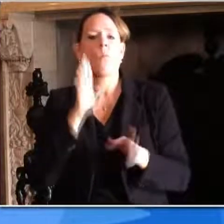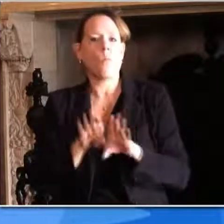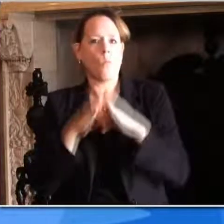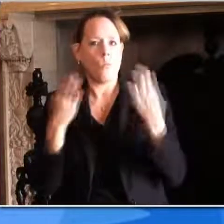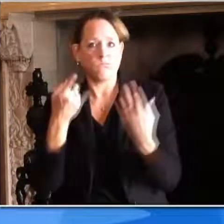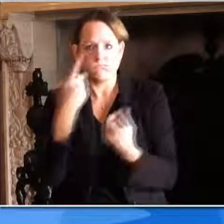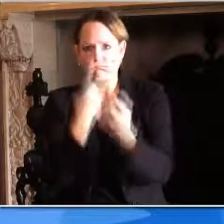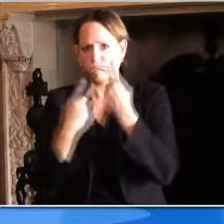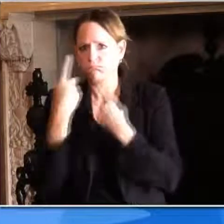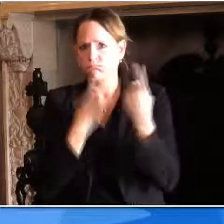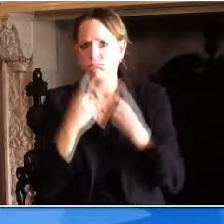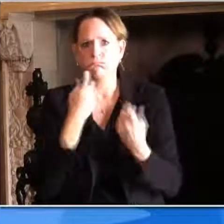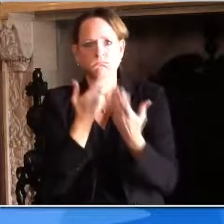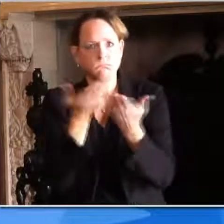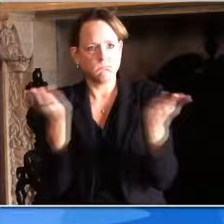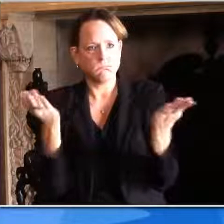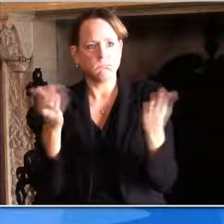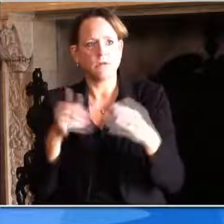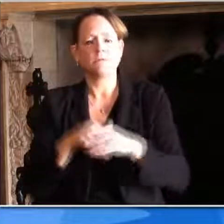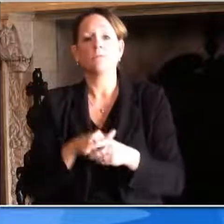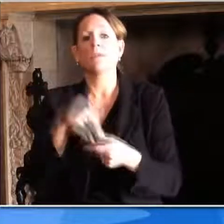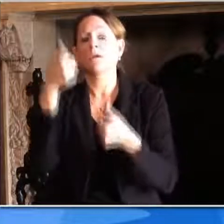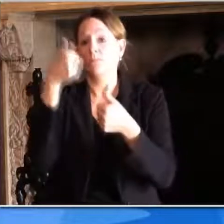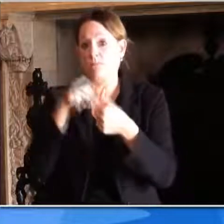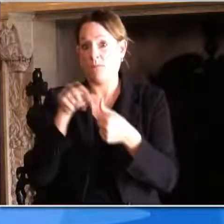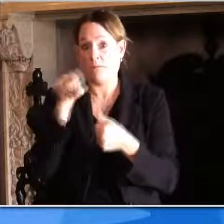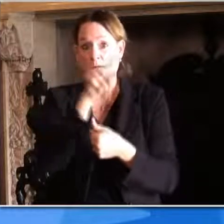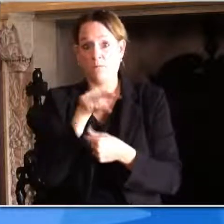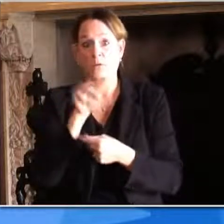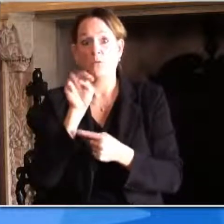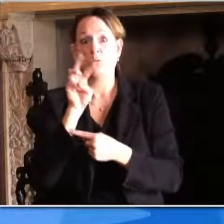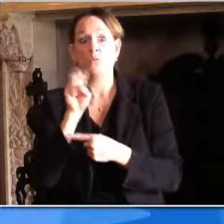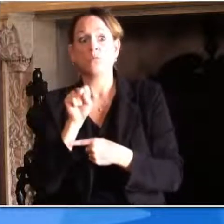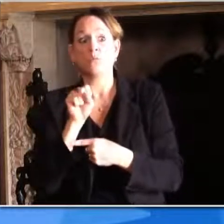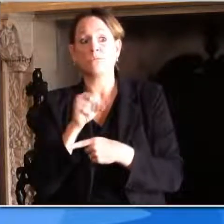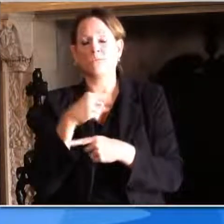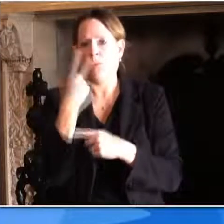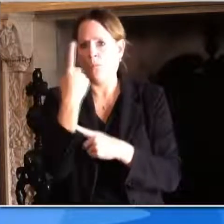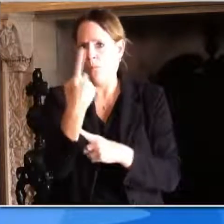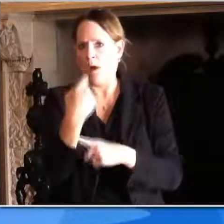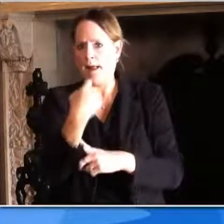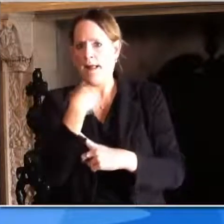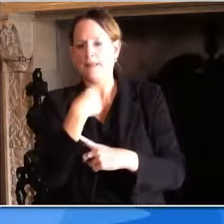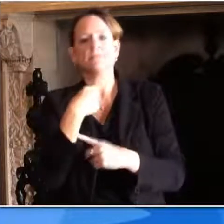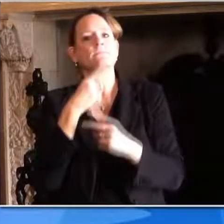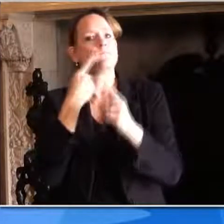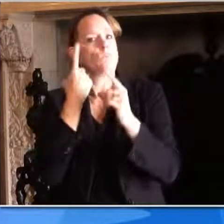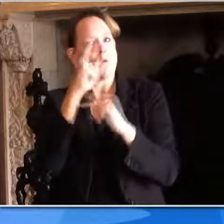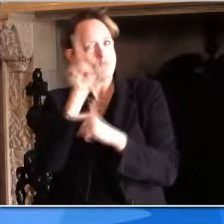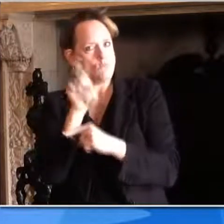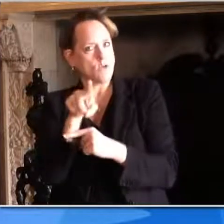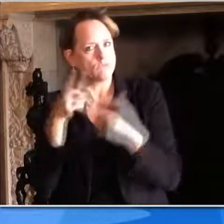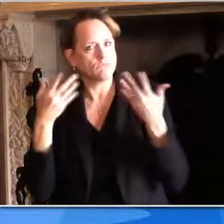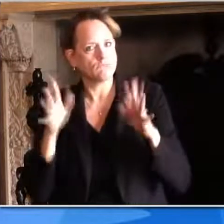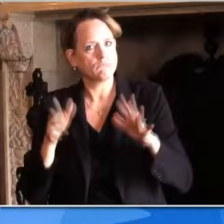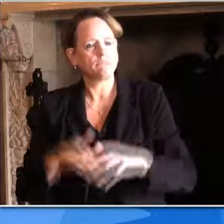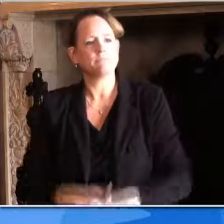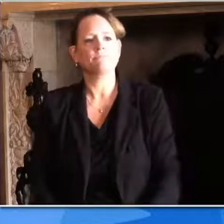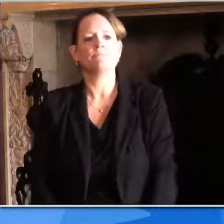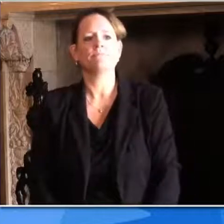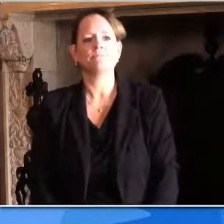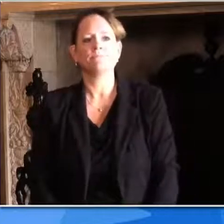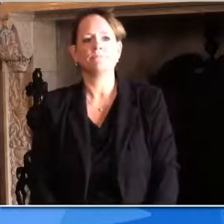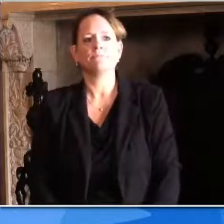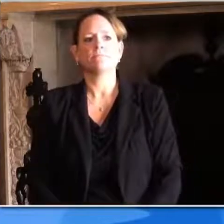in the interest of time, please only one question per reporter per outlet. And we'll begin today with Sean Kirkby from Wisconsin Health